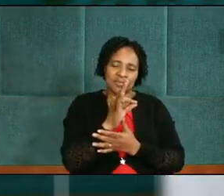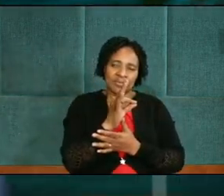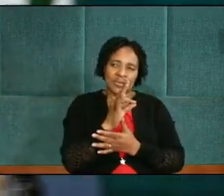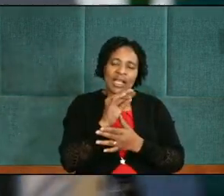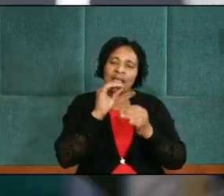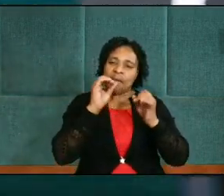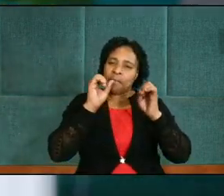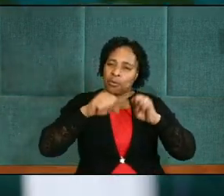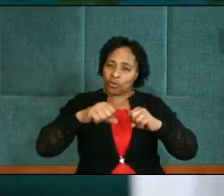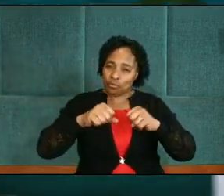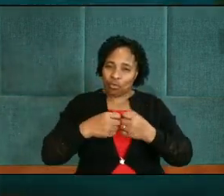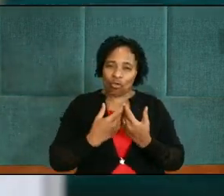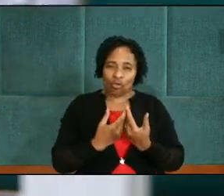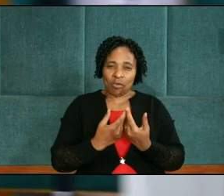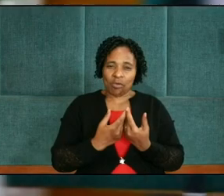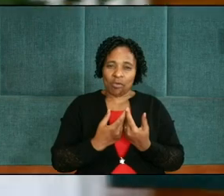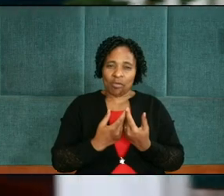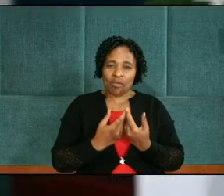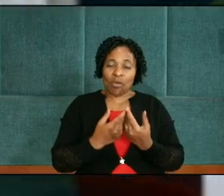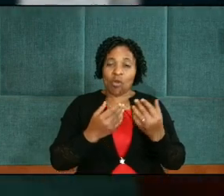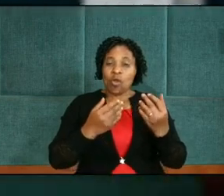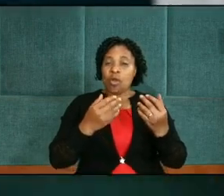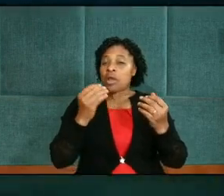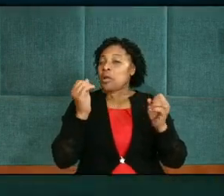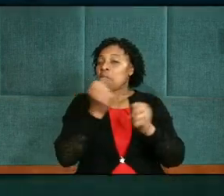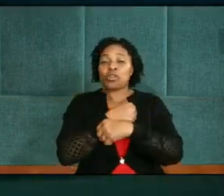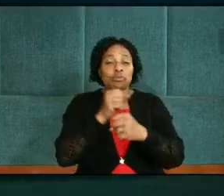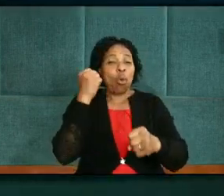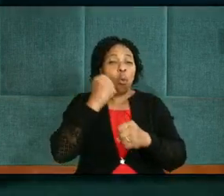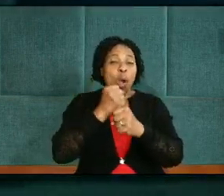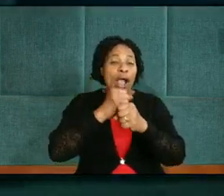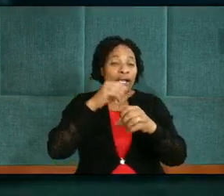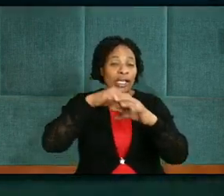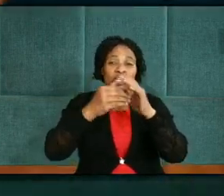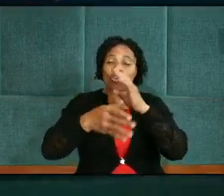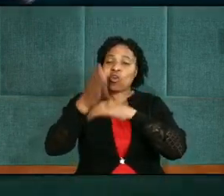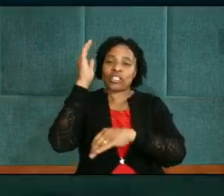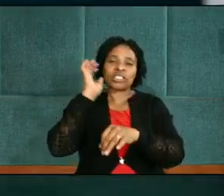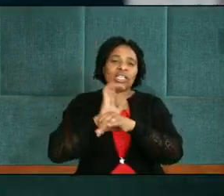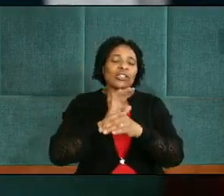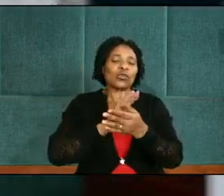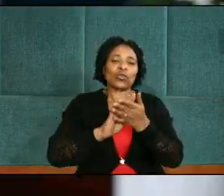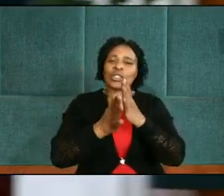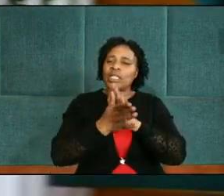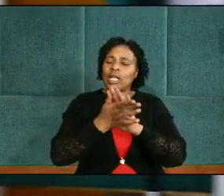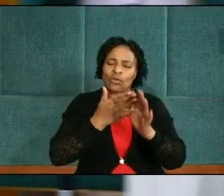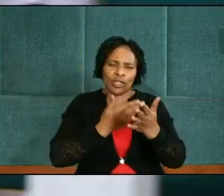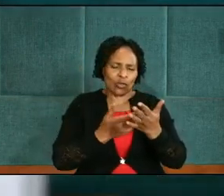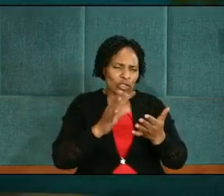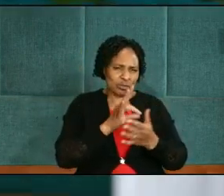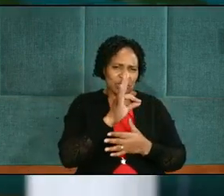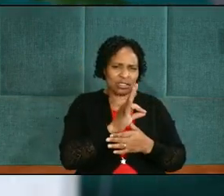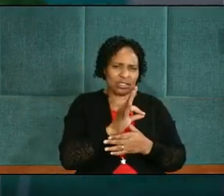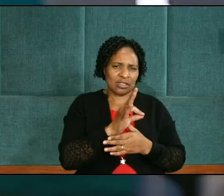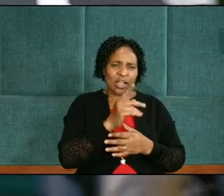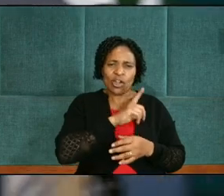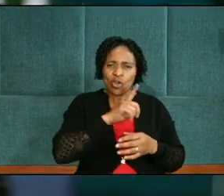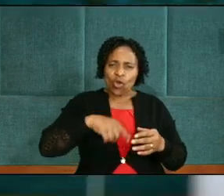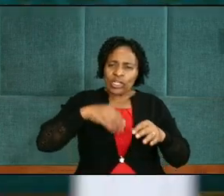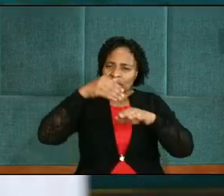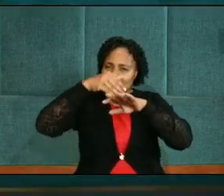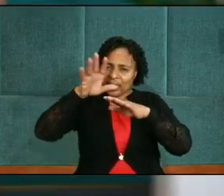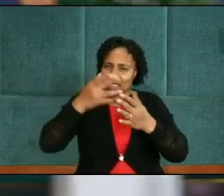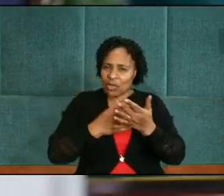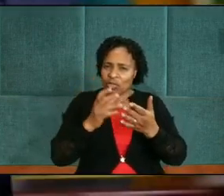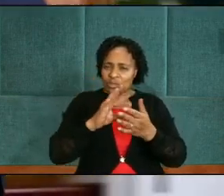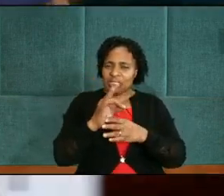Can't function in God's church without it, without the Holy Spirit, without him. So the Lord gave him the Holy Spirit. And then